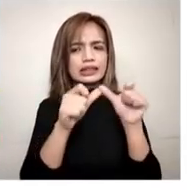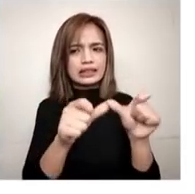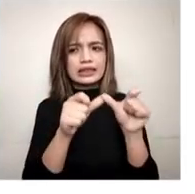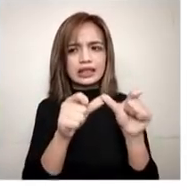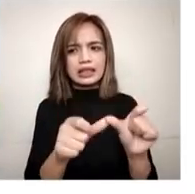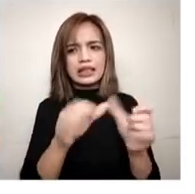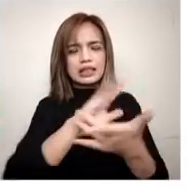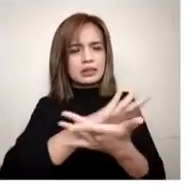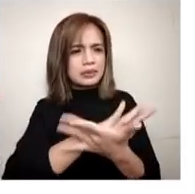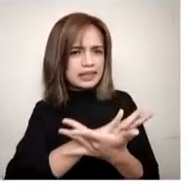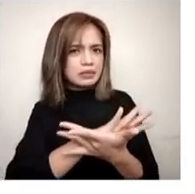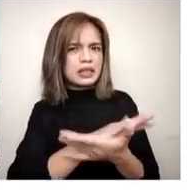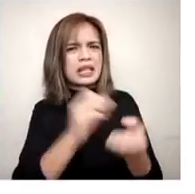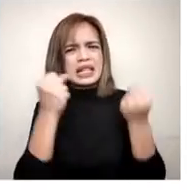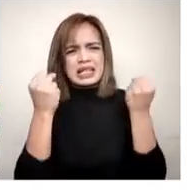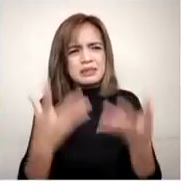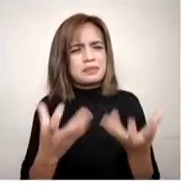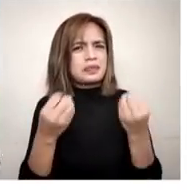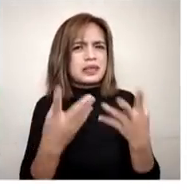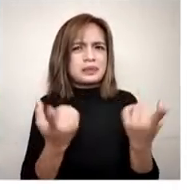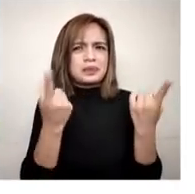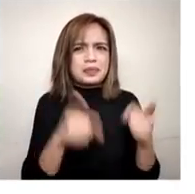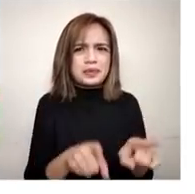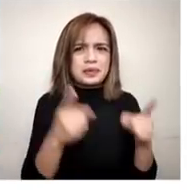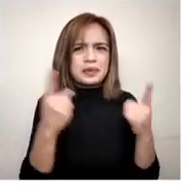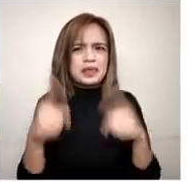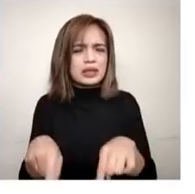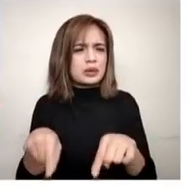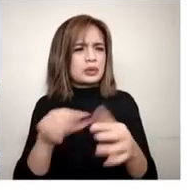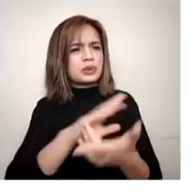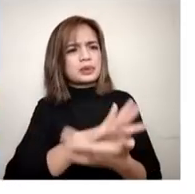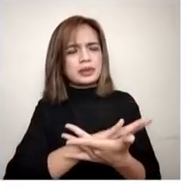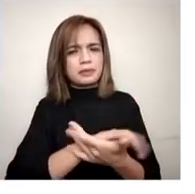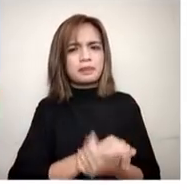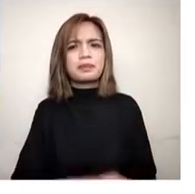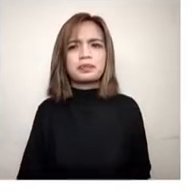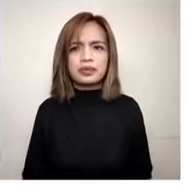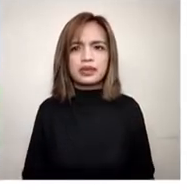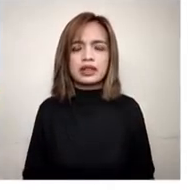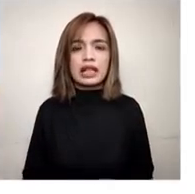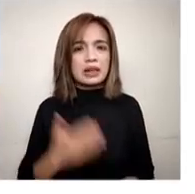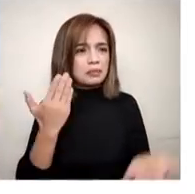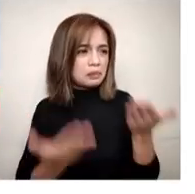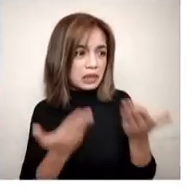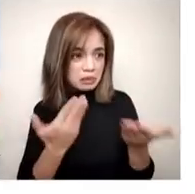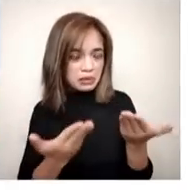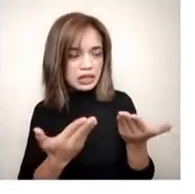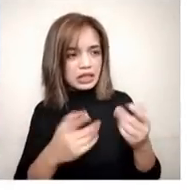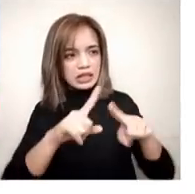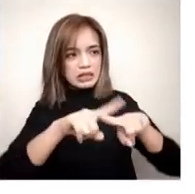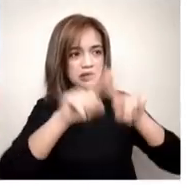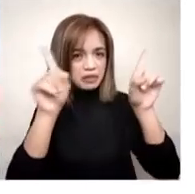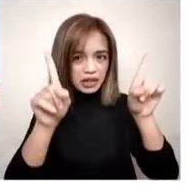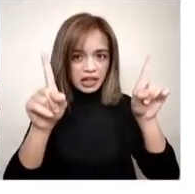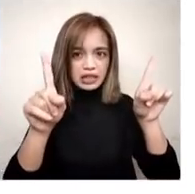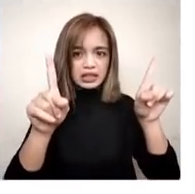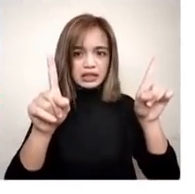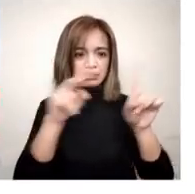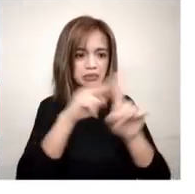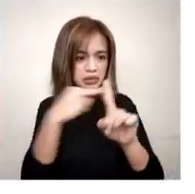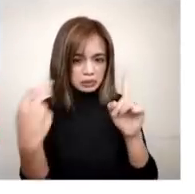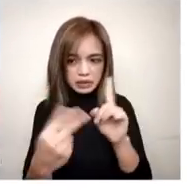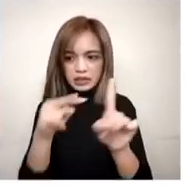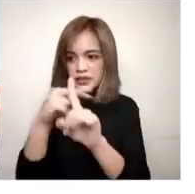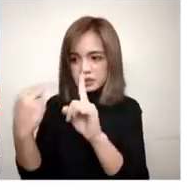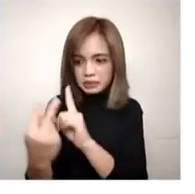one of the many faces that this pandemic has. It may look different to you, it may look different to me, it may look different to